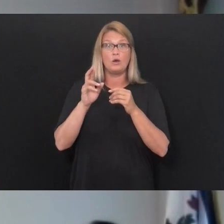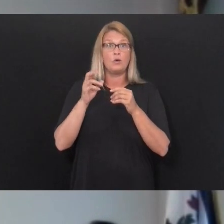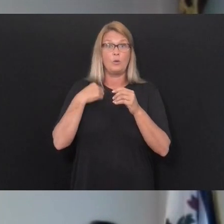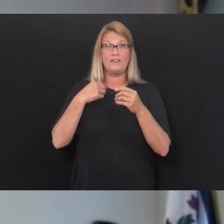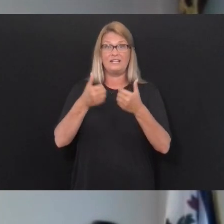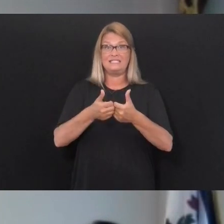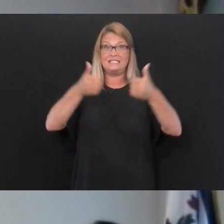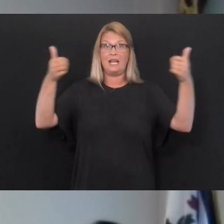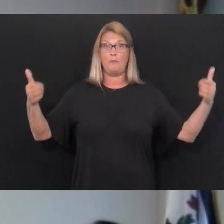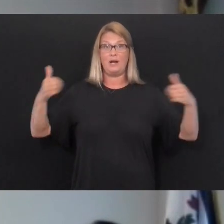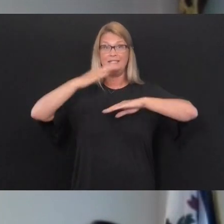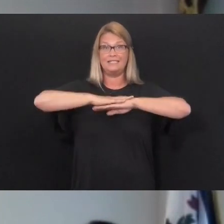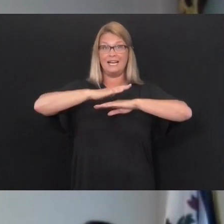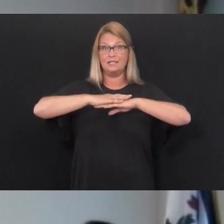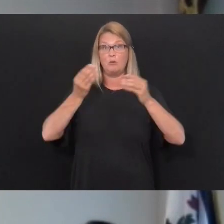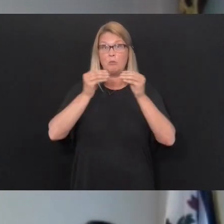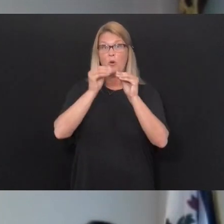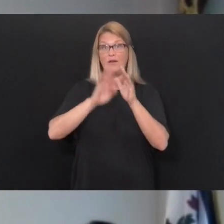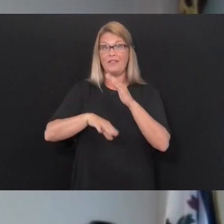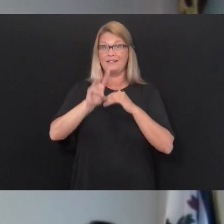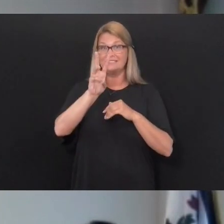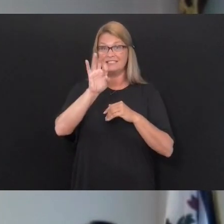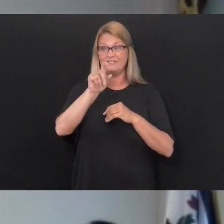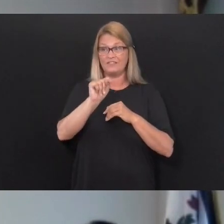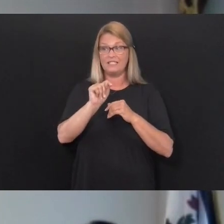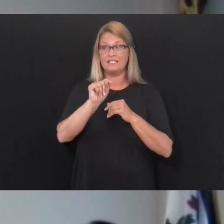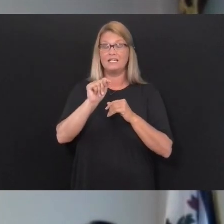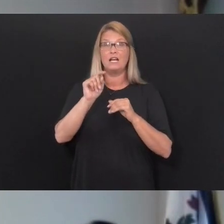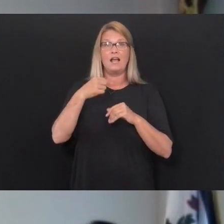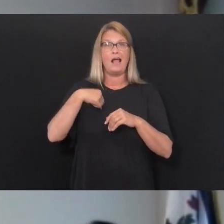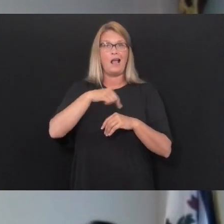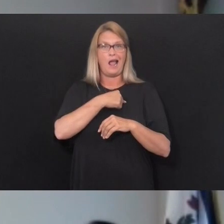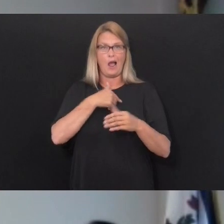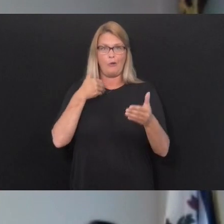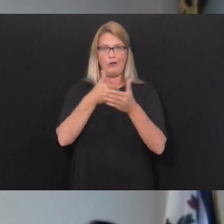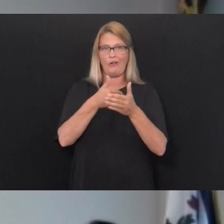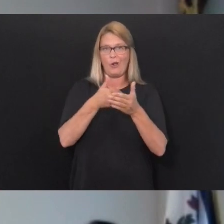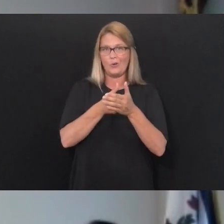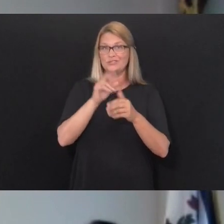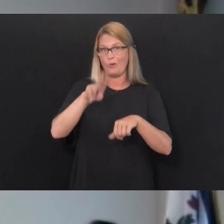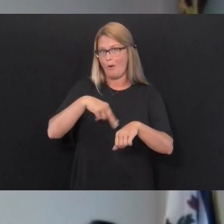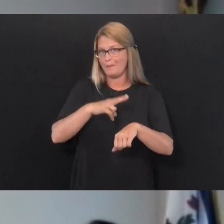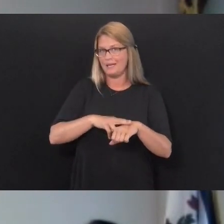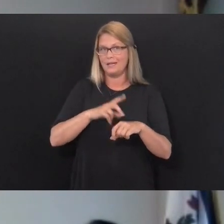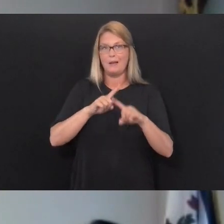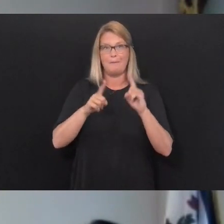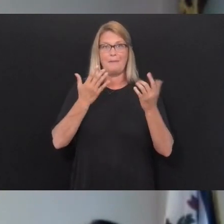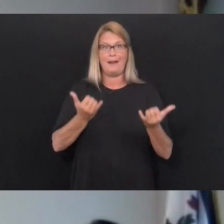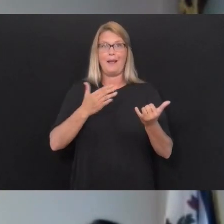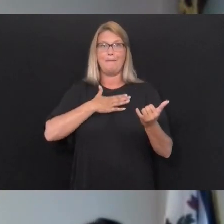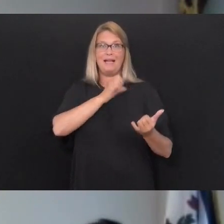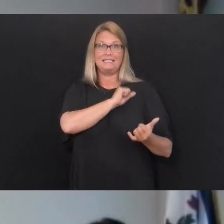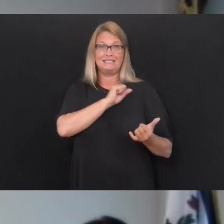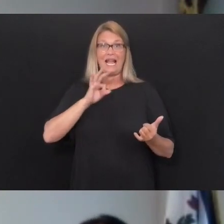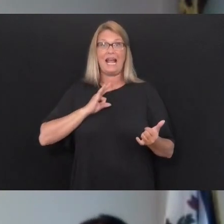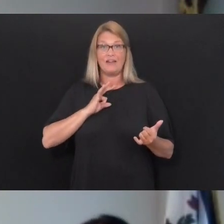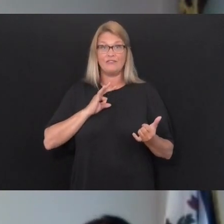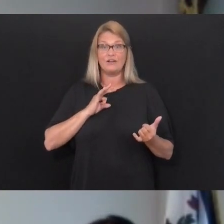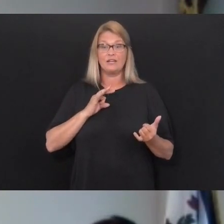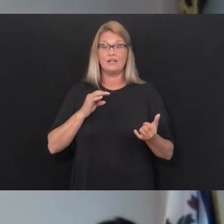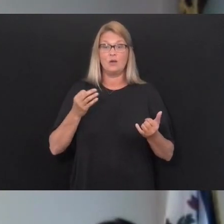from the standpoint of our, you know, one other thing I should add is our health departments can suspend